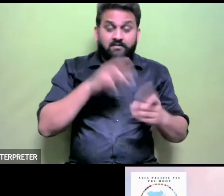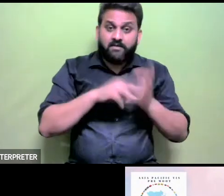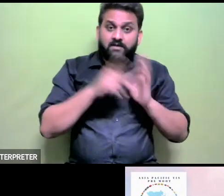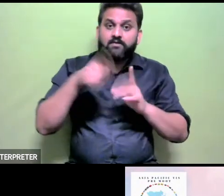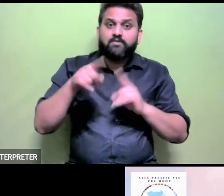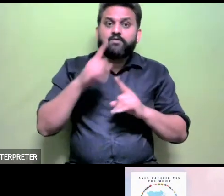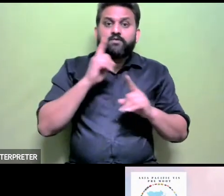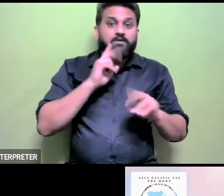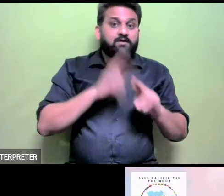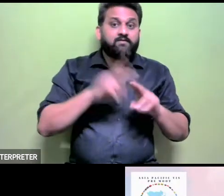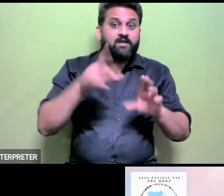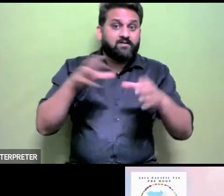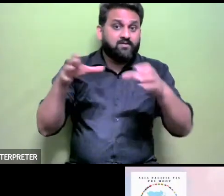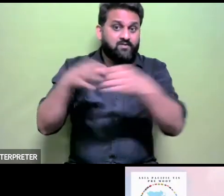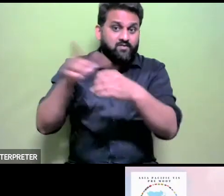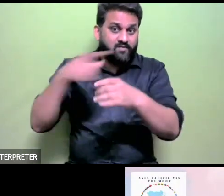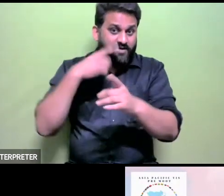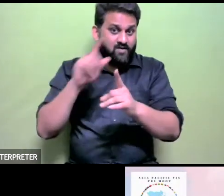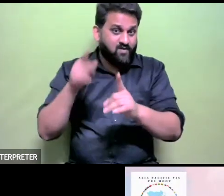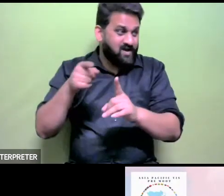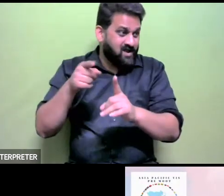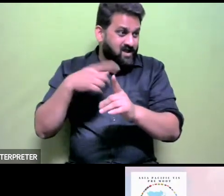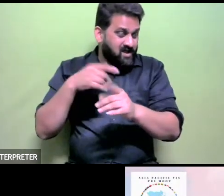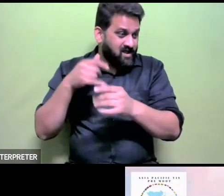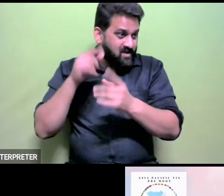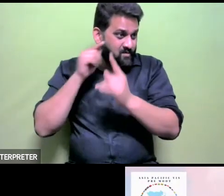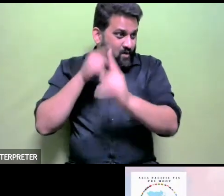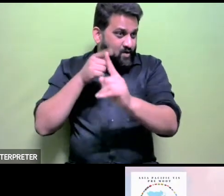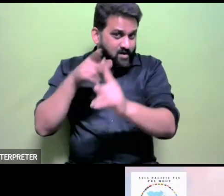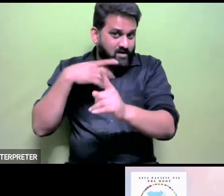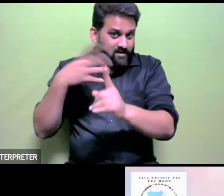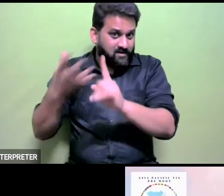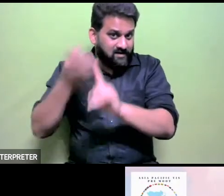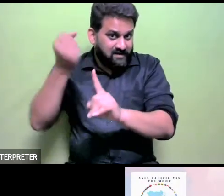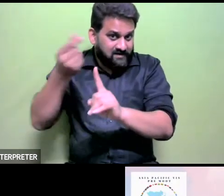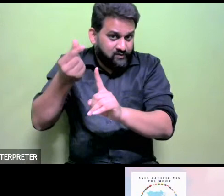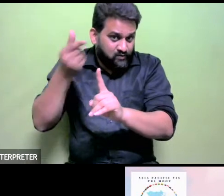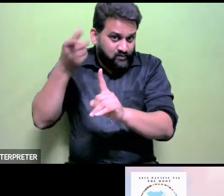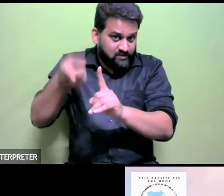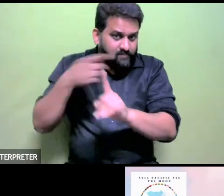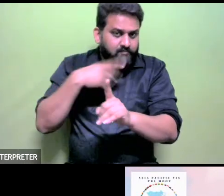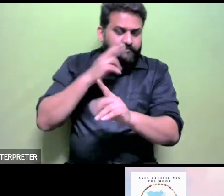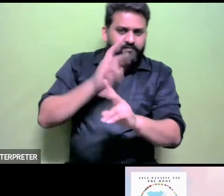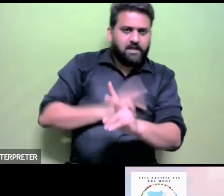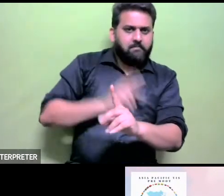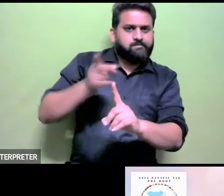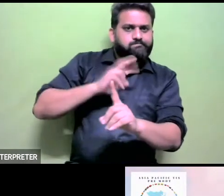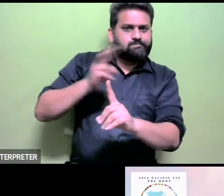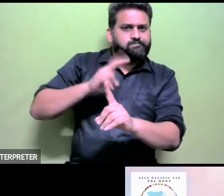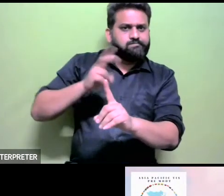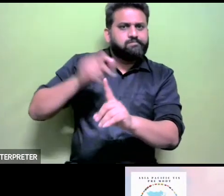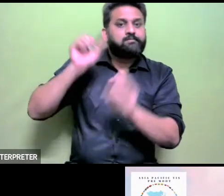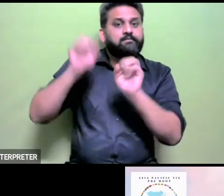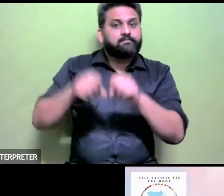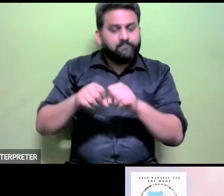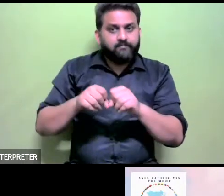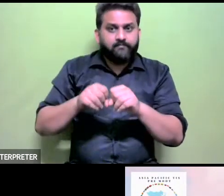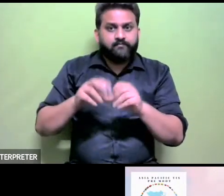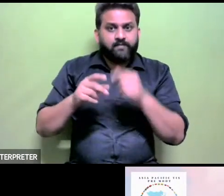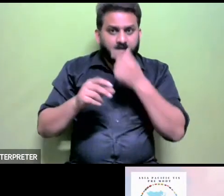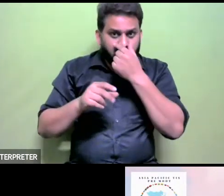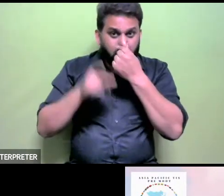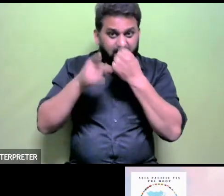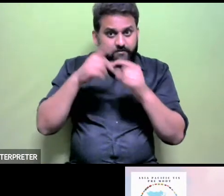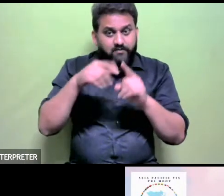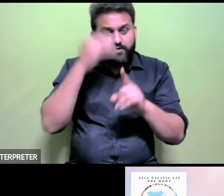If the other party is using that award and you know more about it, then you can counter that and you can present an argument and you can show that you